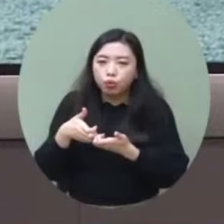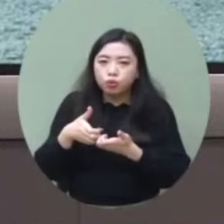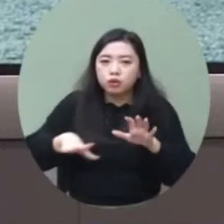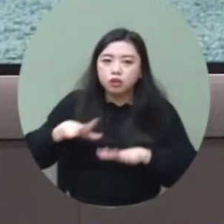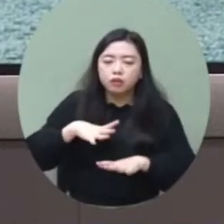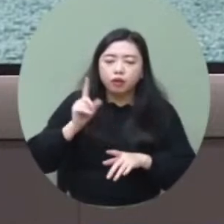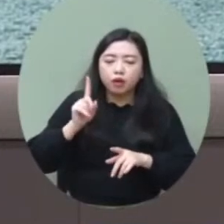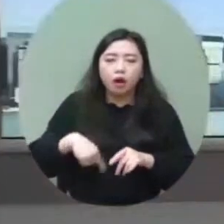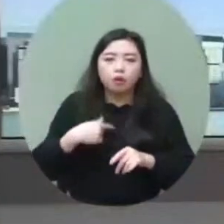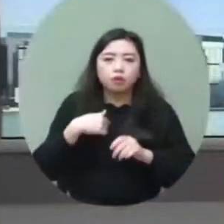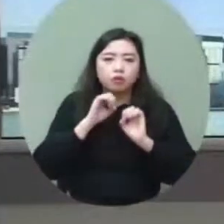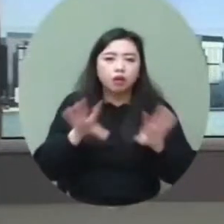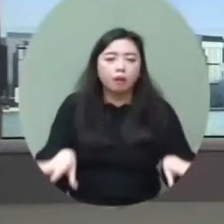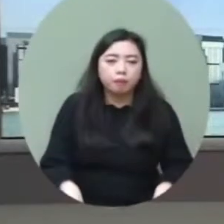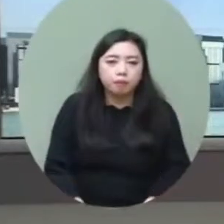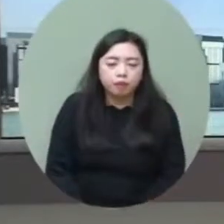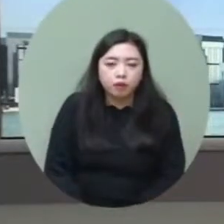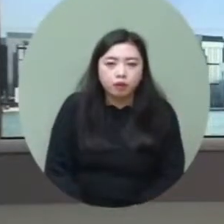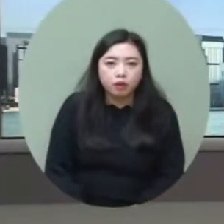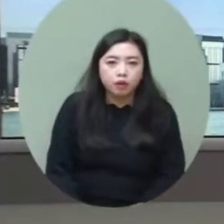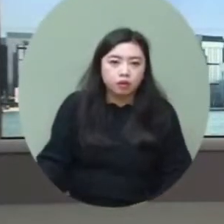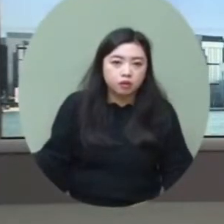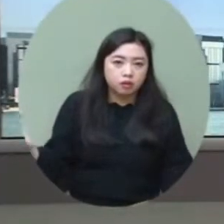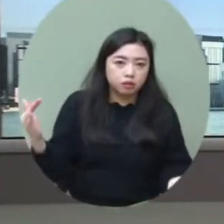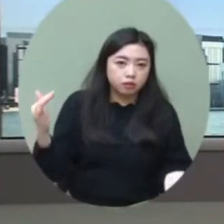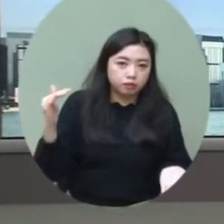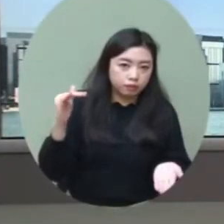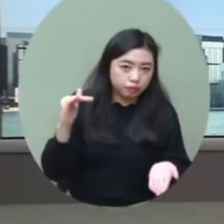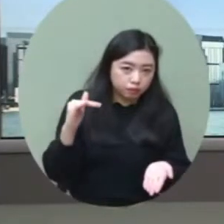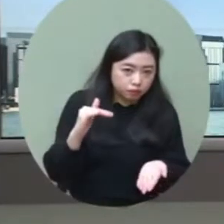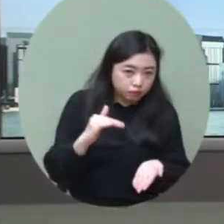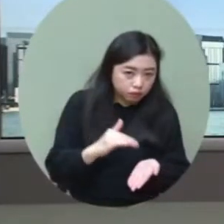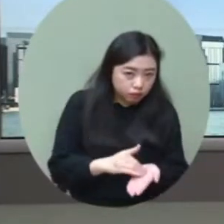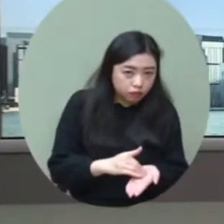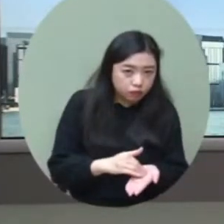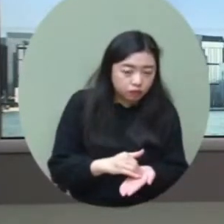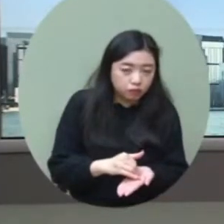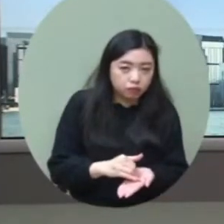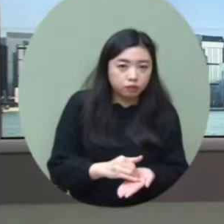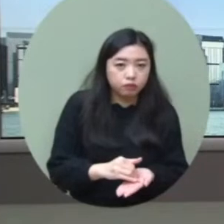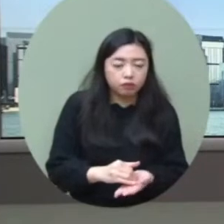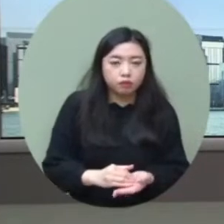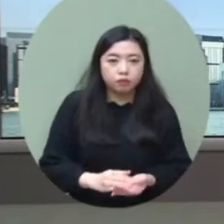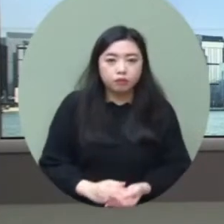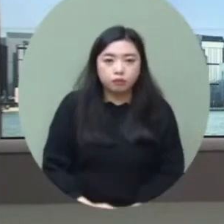they include samples from before.